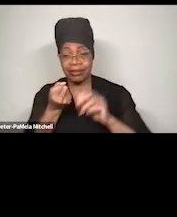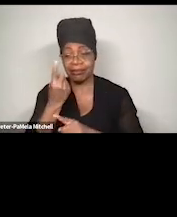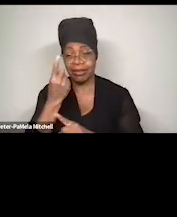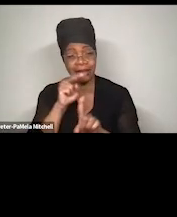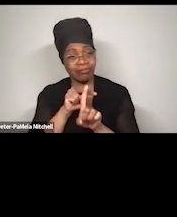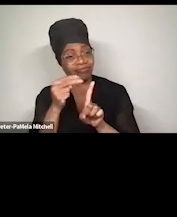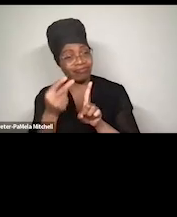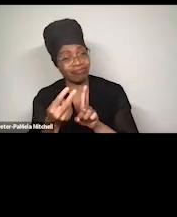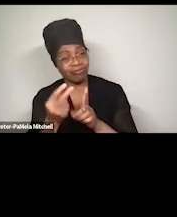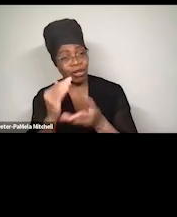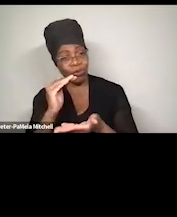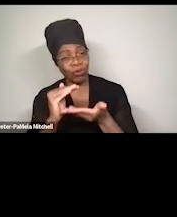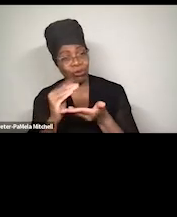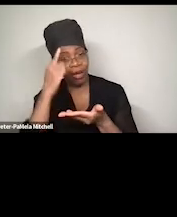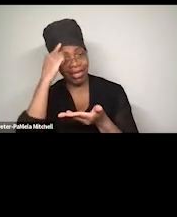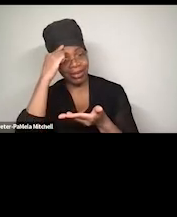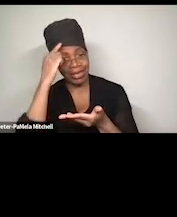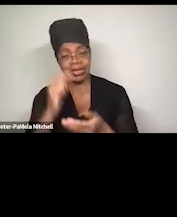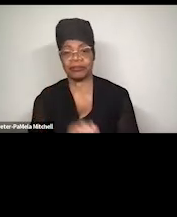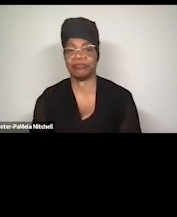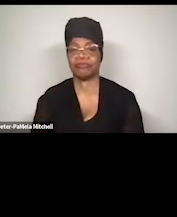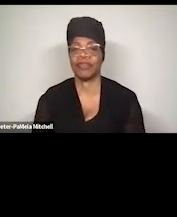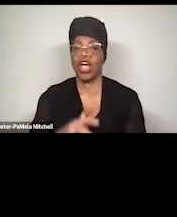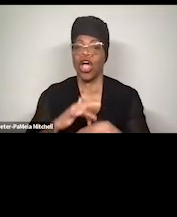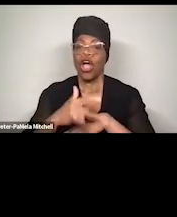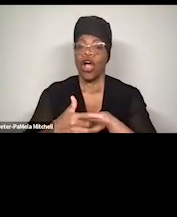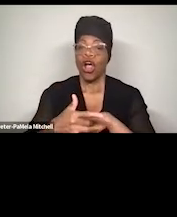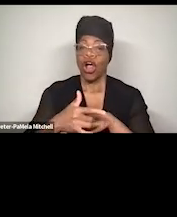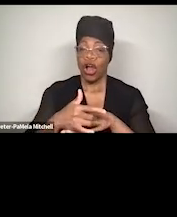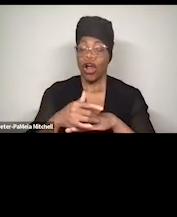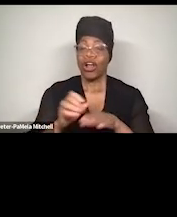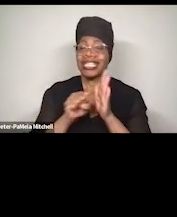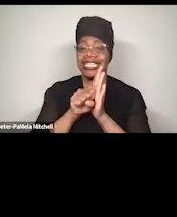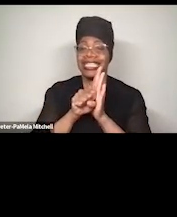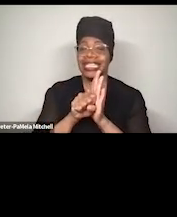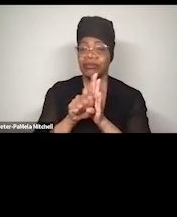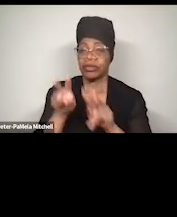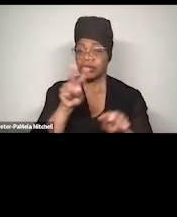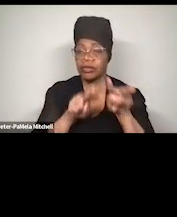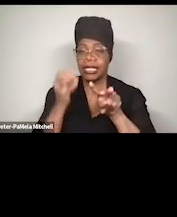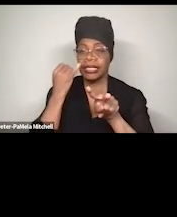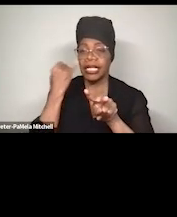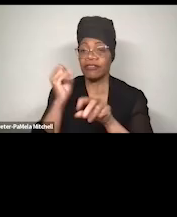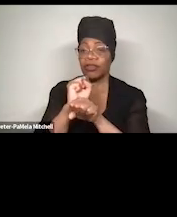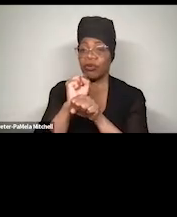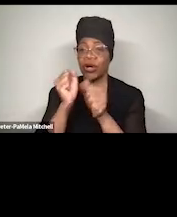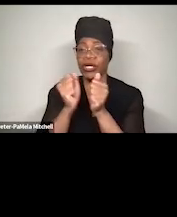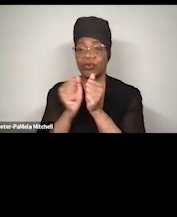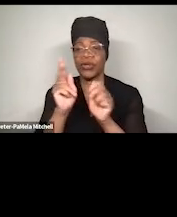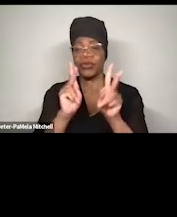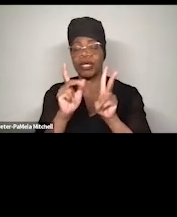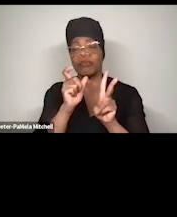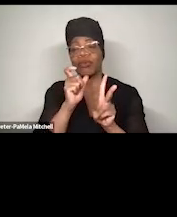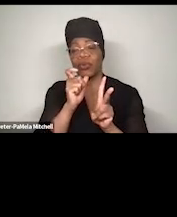thinking, or thought blocking. So some early signs to watch for if you're working with folks that you may